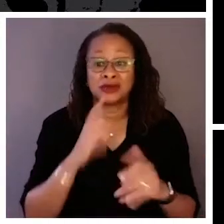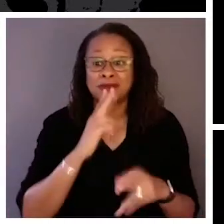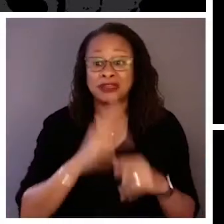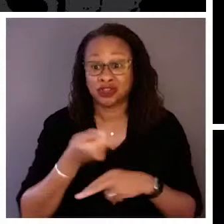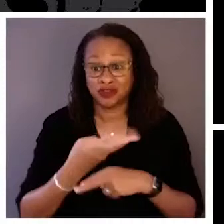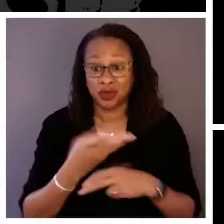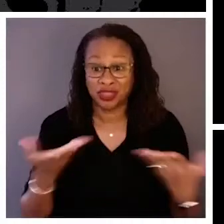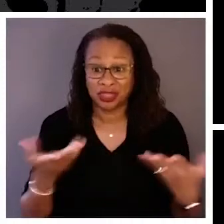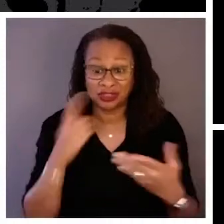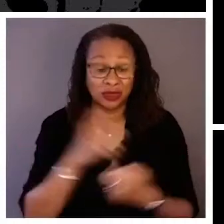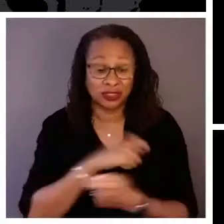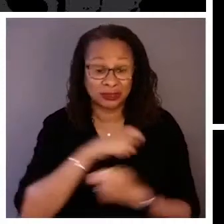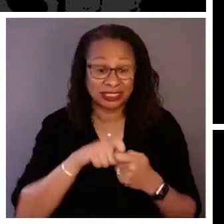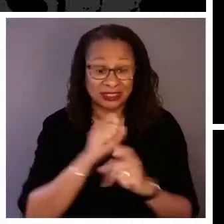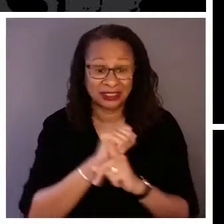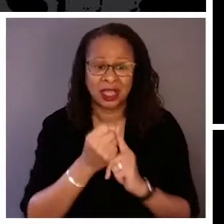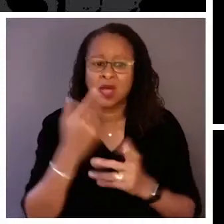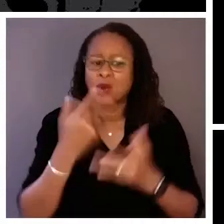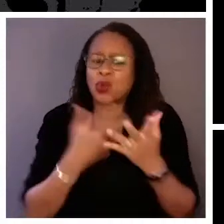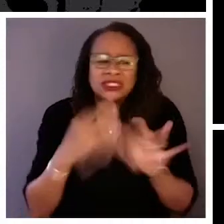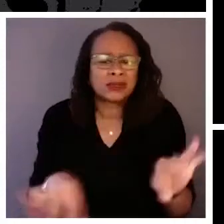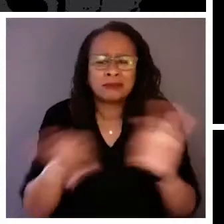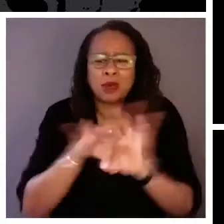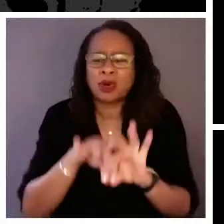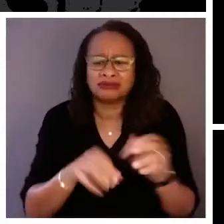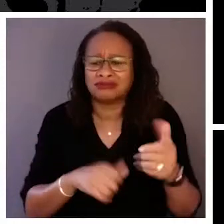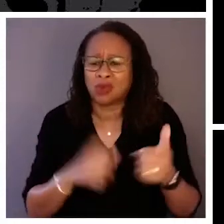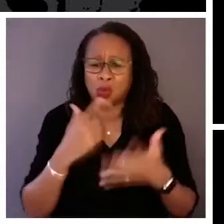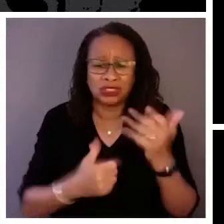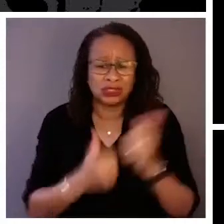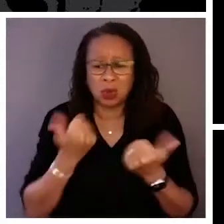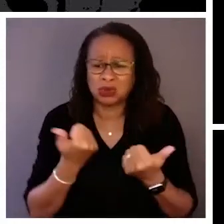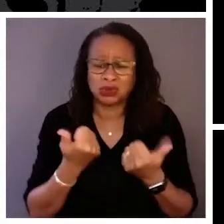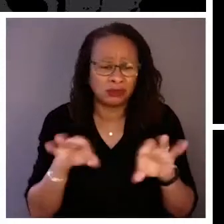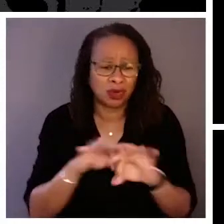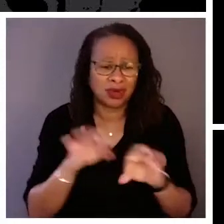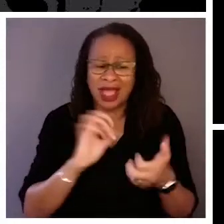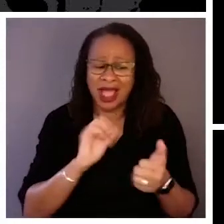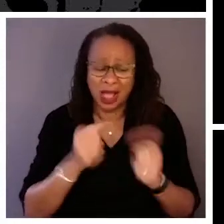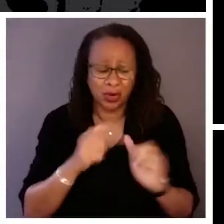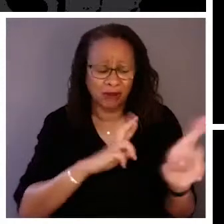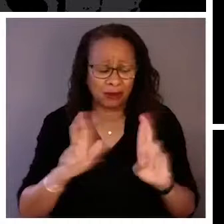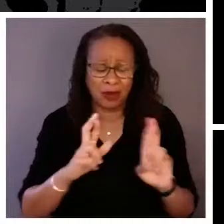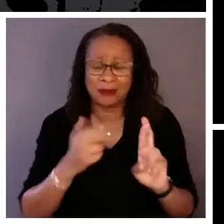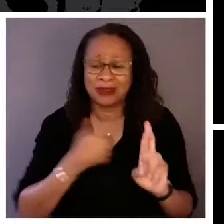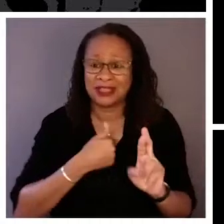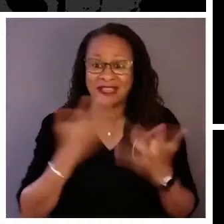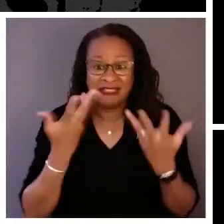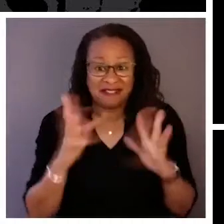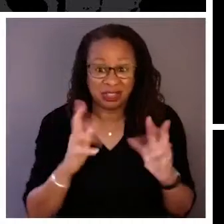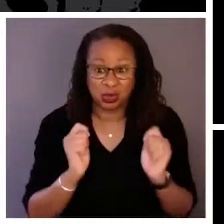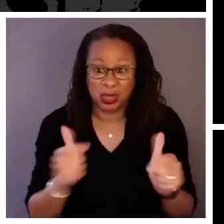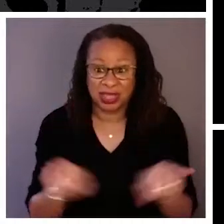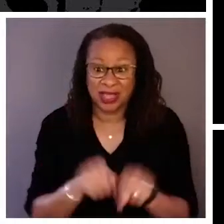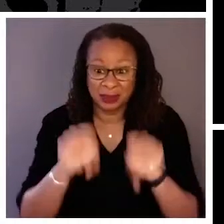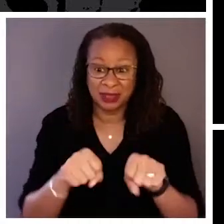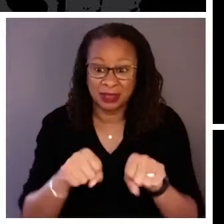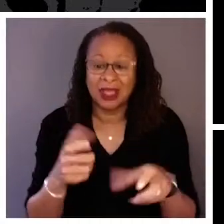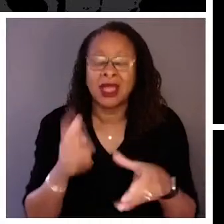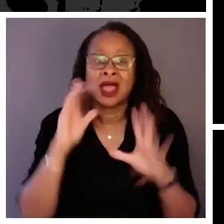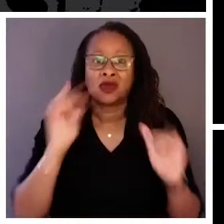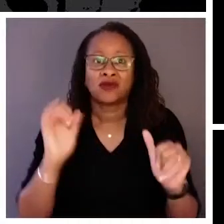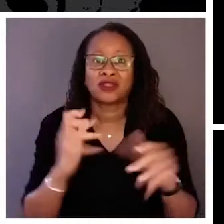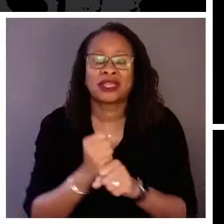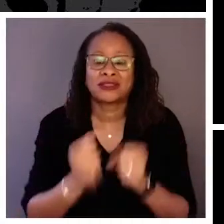would you say are the key pieces? How do I prepare myself so that I can go in, get done as quickly as I can, and hopefully get the